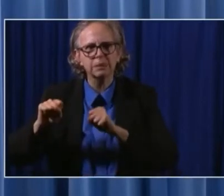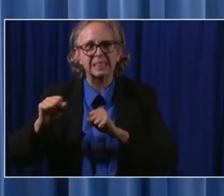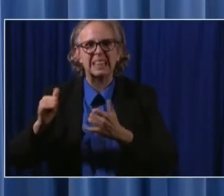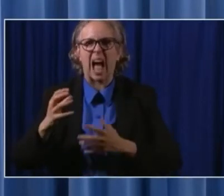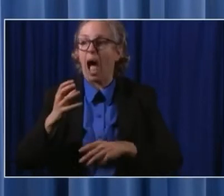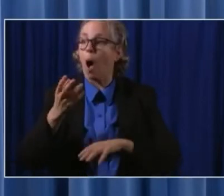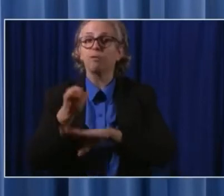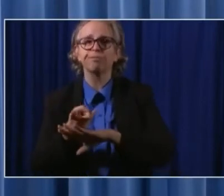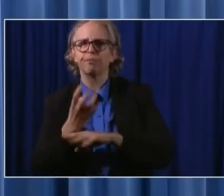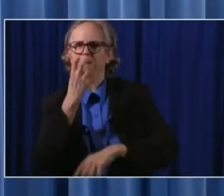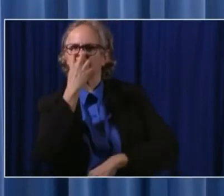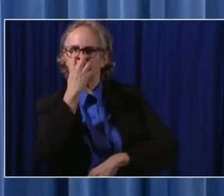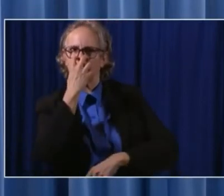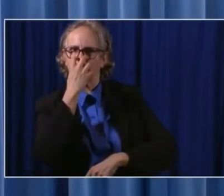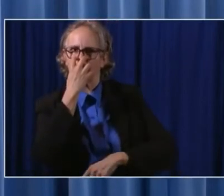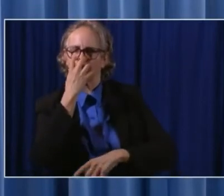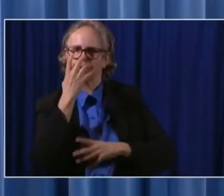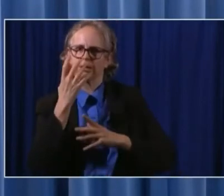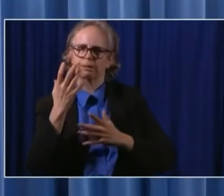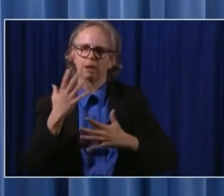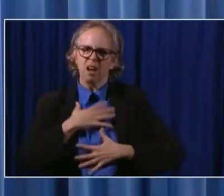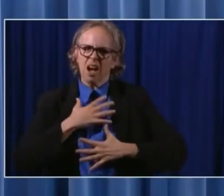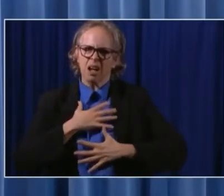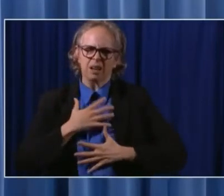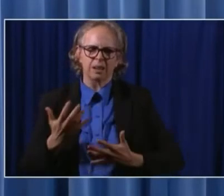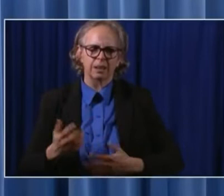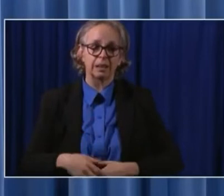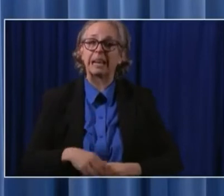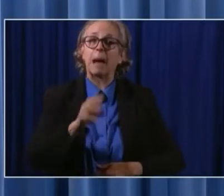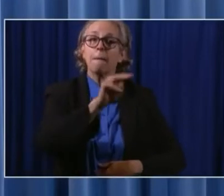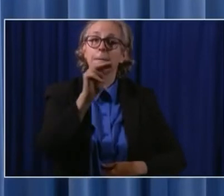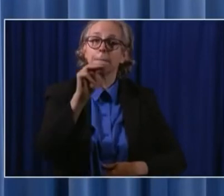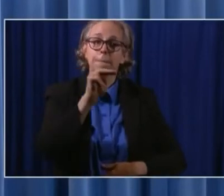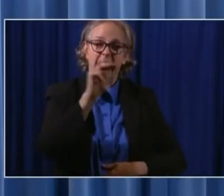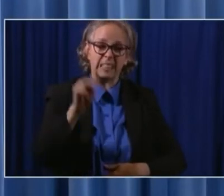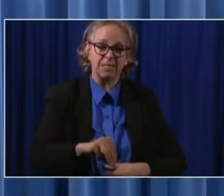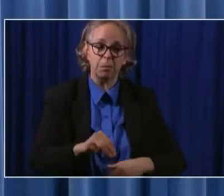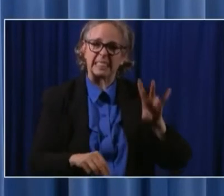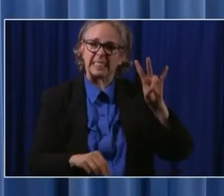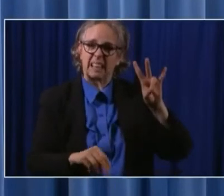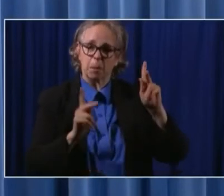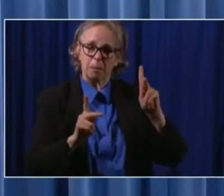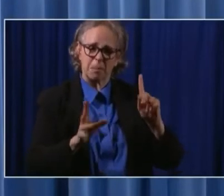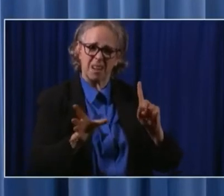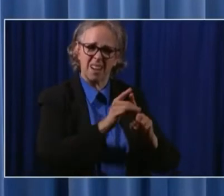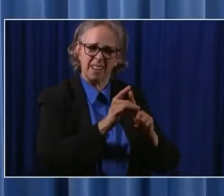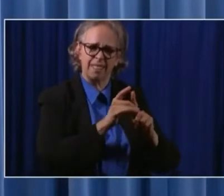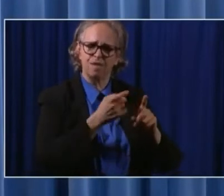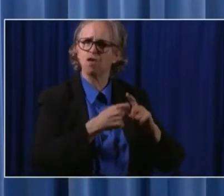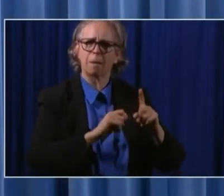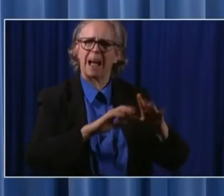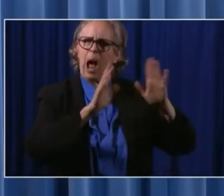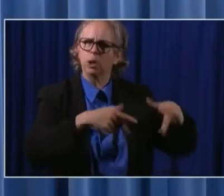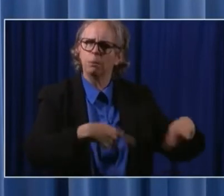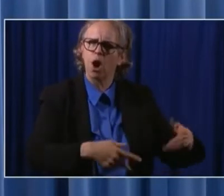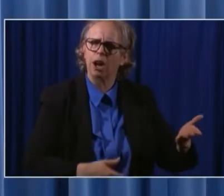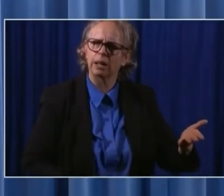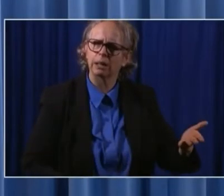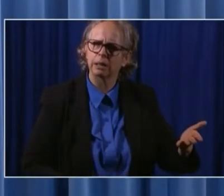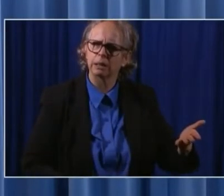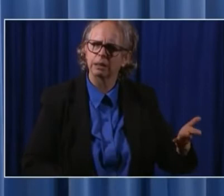sick at a household party. Tuscarawas County, a teenager's house party over the 4th of July